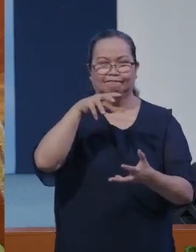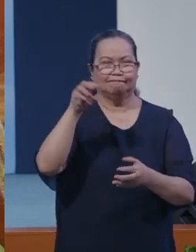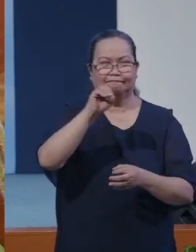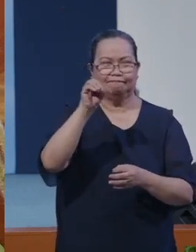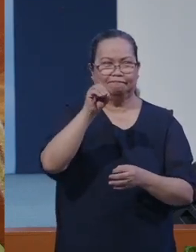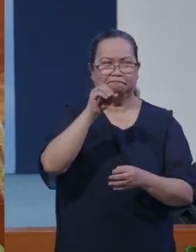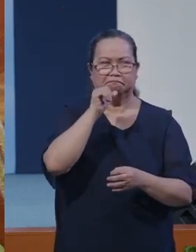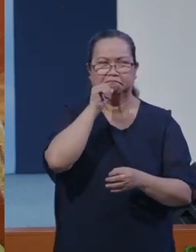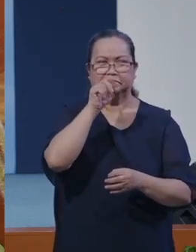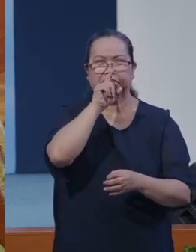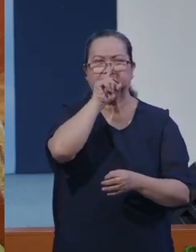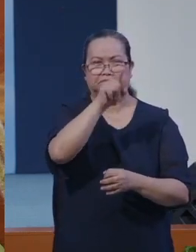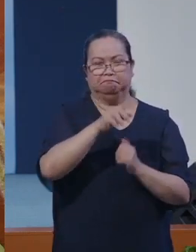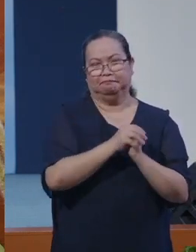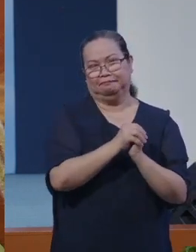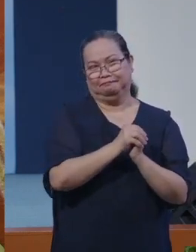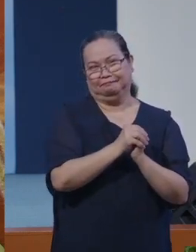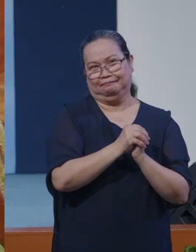dwindle.